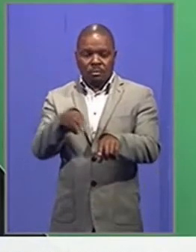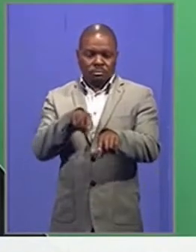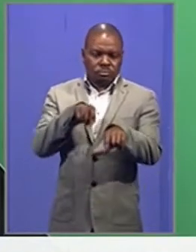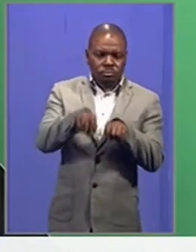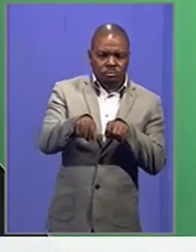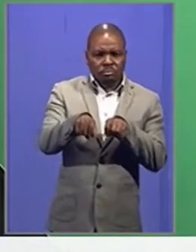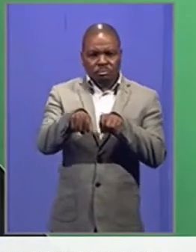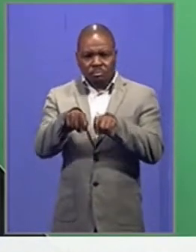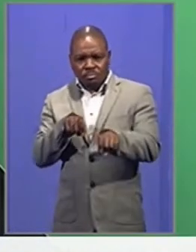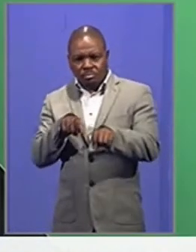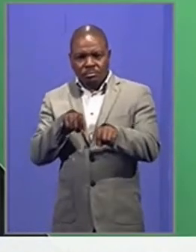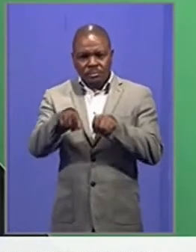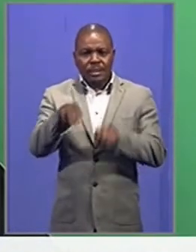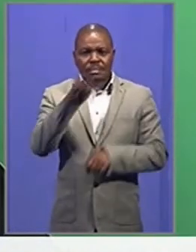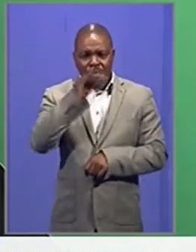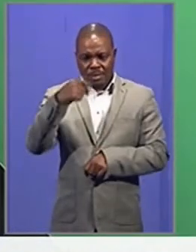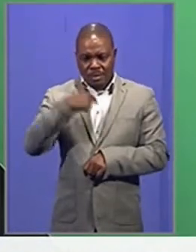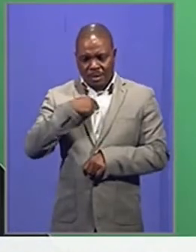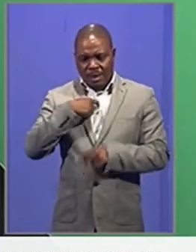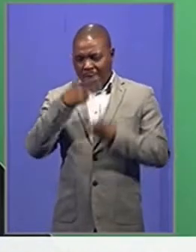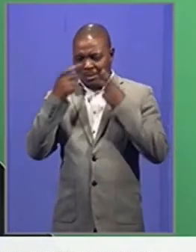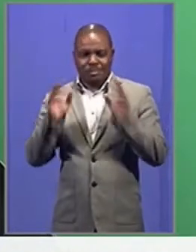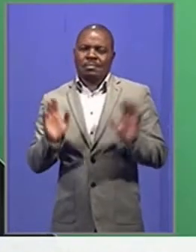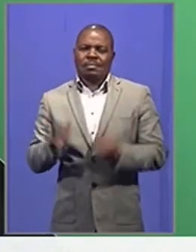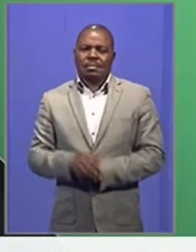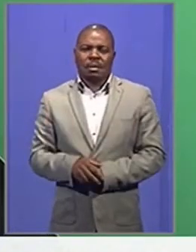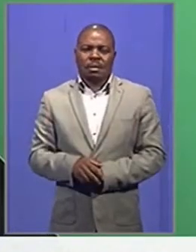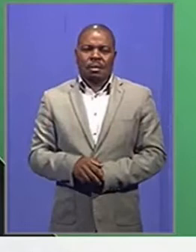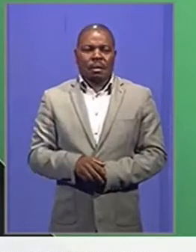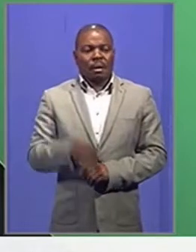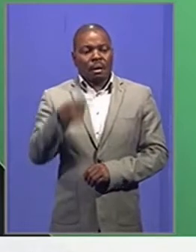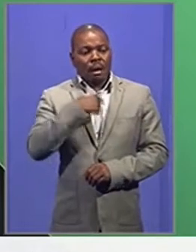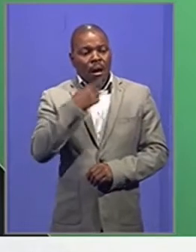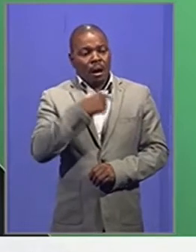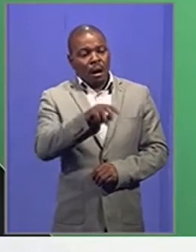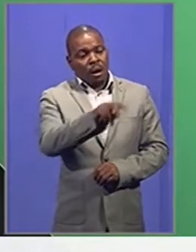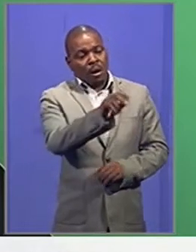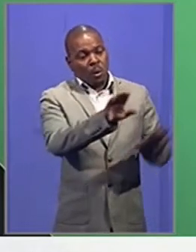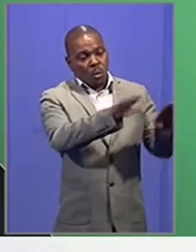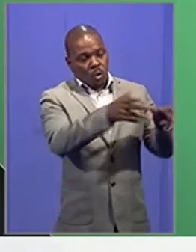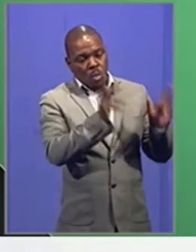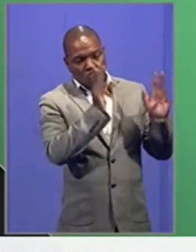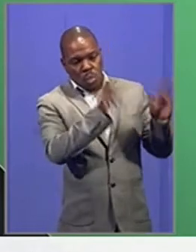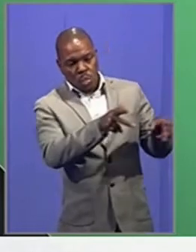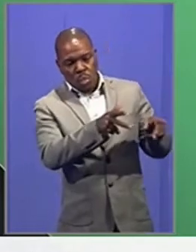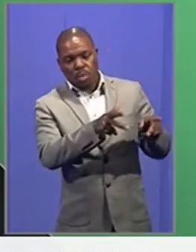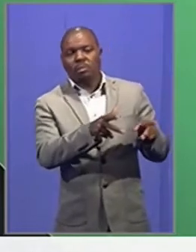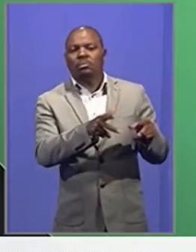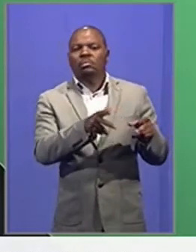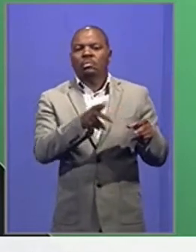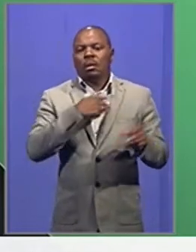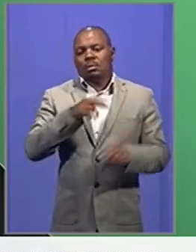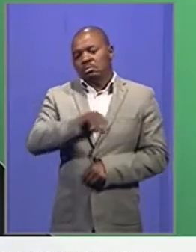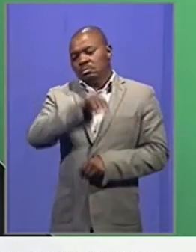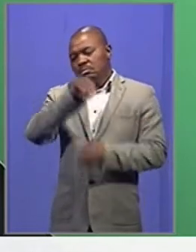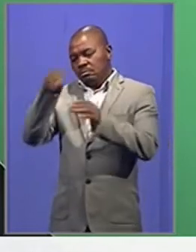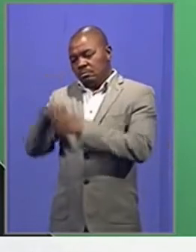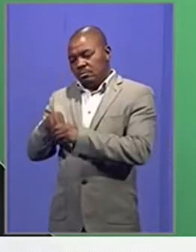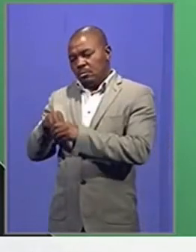turn you into an enemy. In fact, if you leave somewhere or you belong to a former organization, you start a new